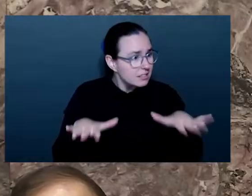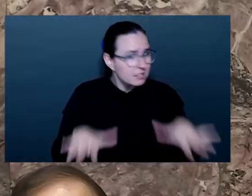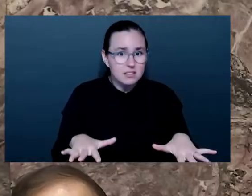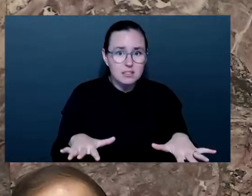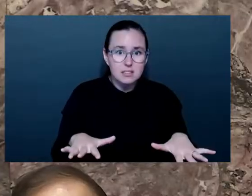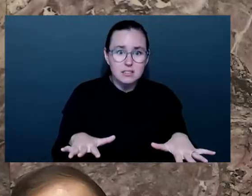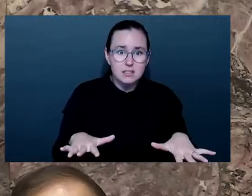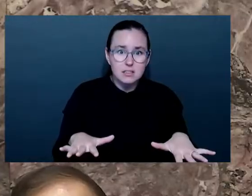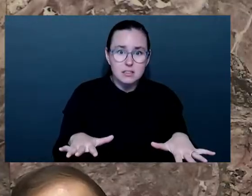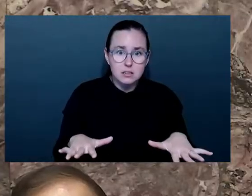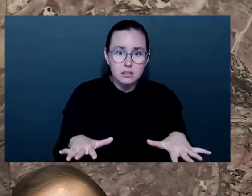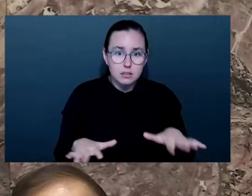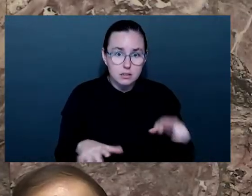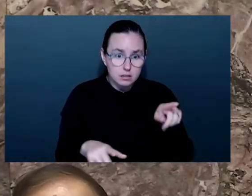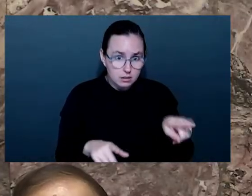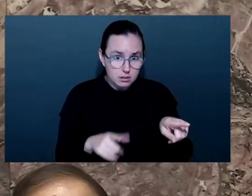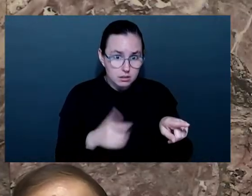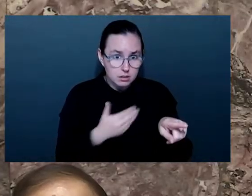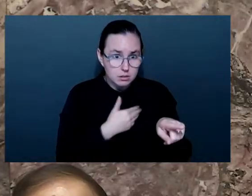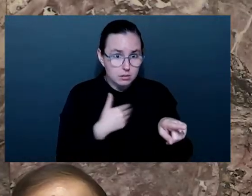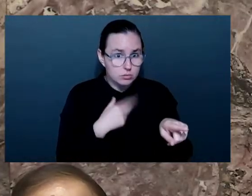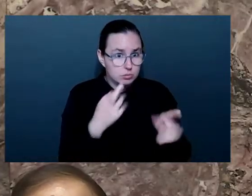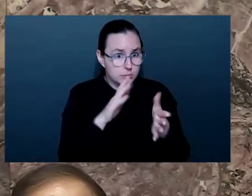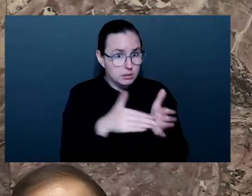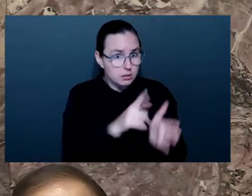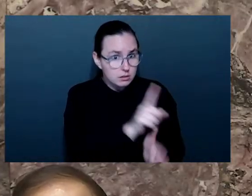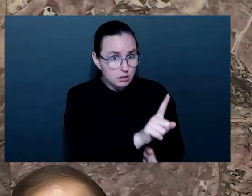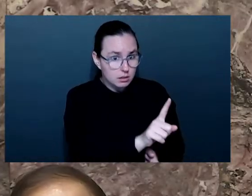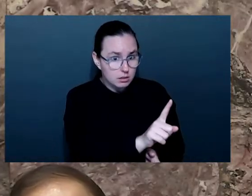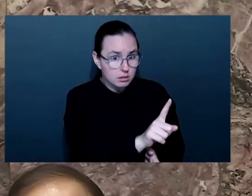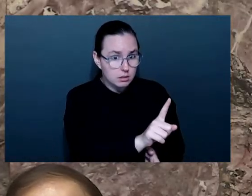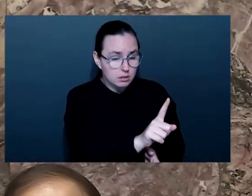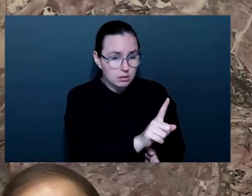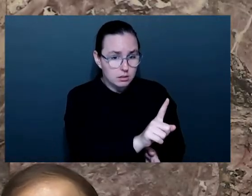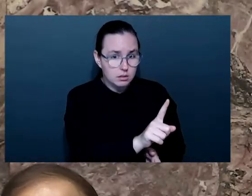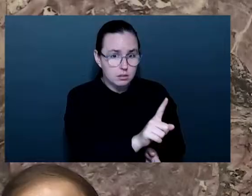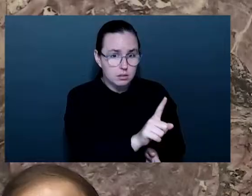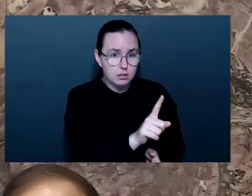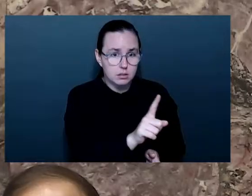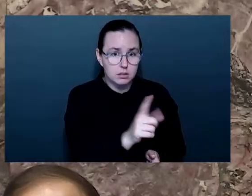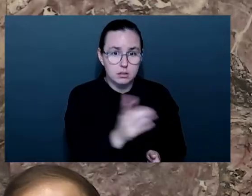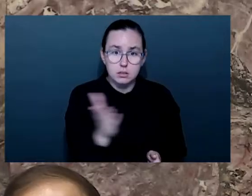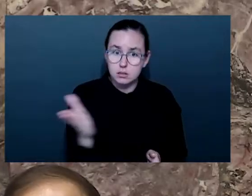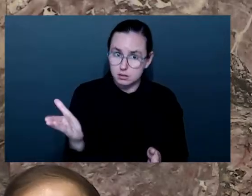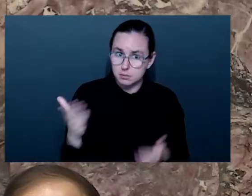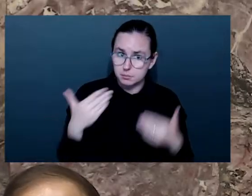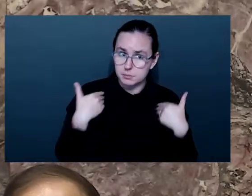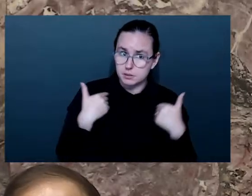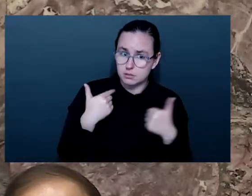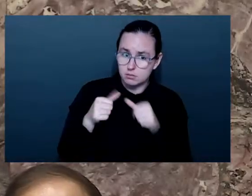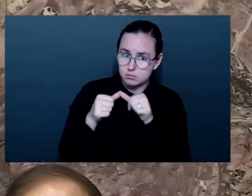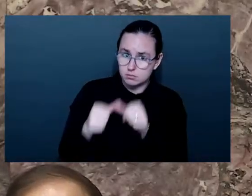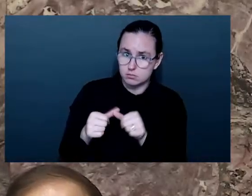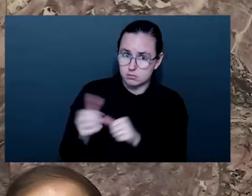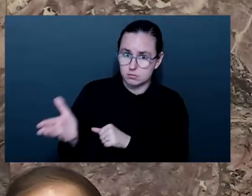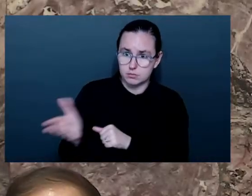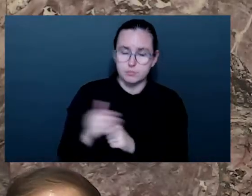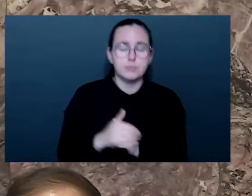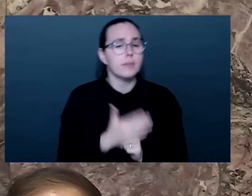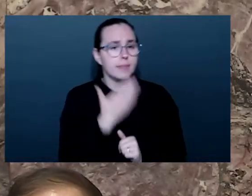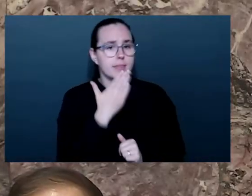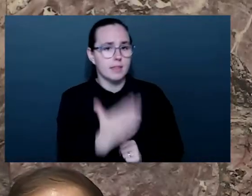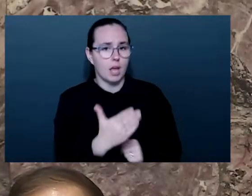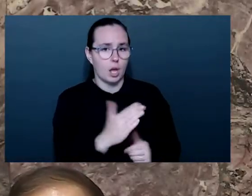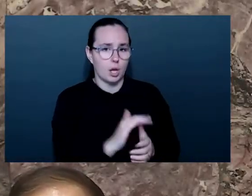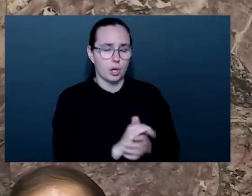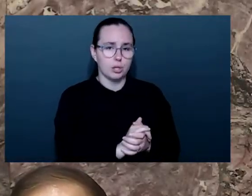Please. Minister will continue. Thank you, Mr. Speaker. Building beds is just one part of this work. Again, I